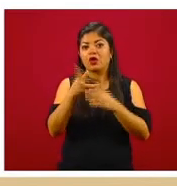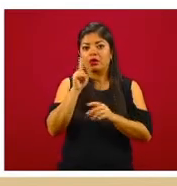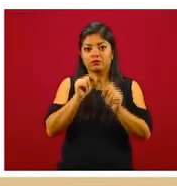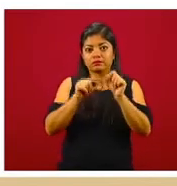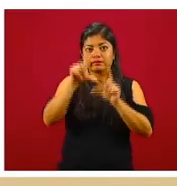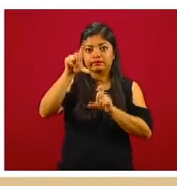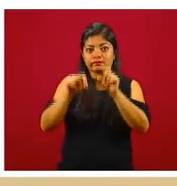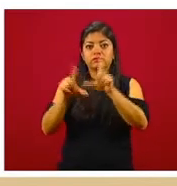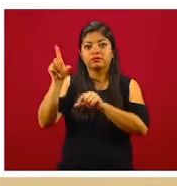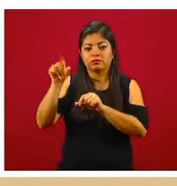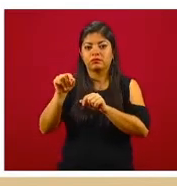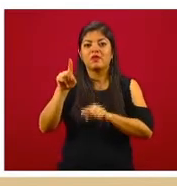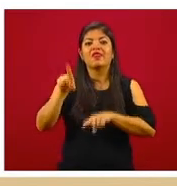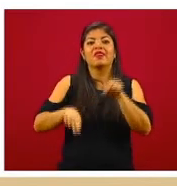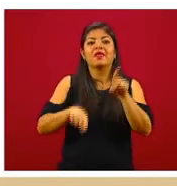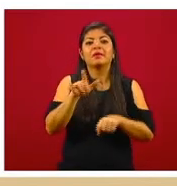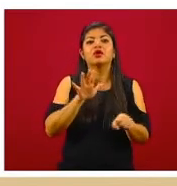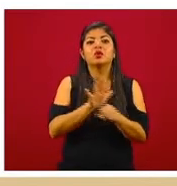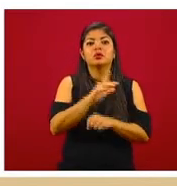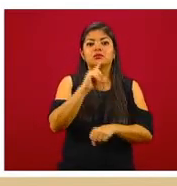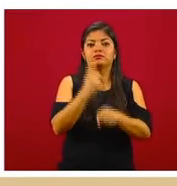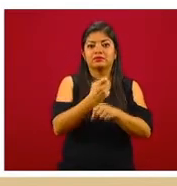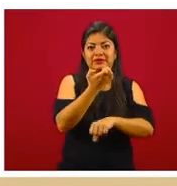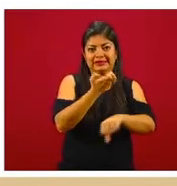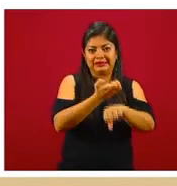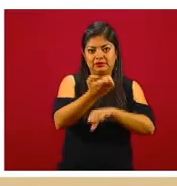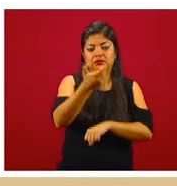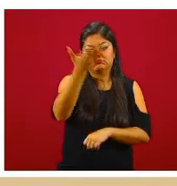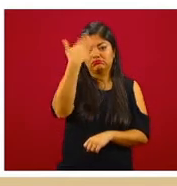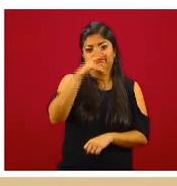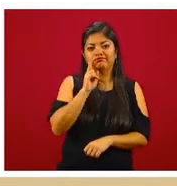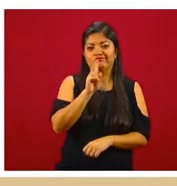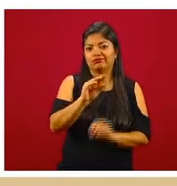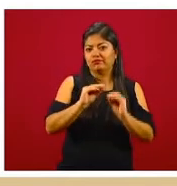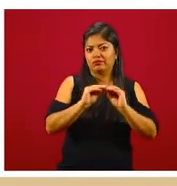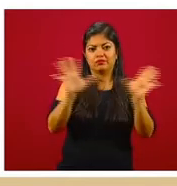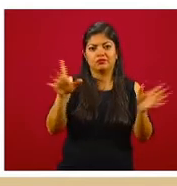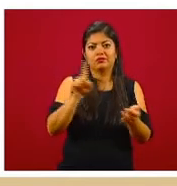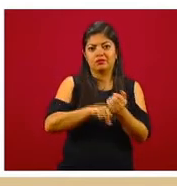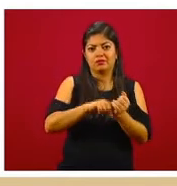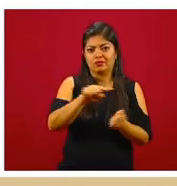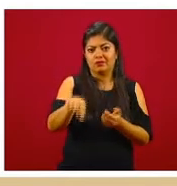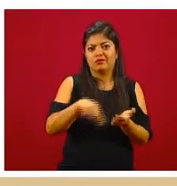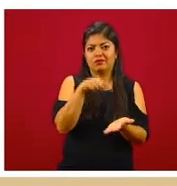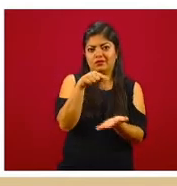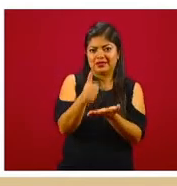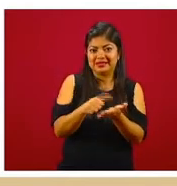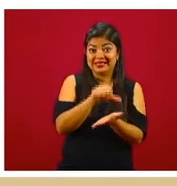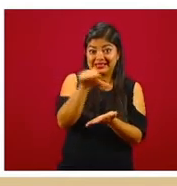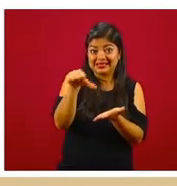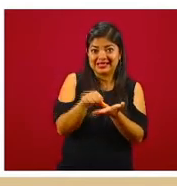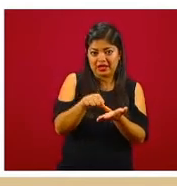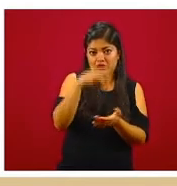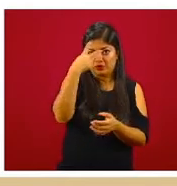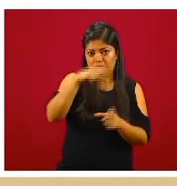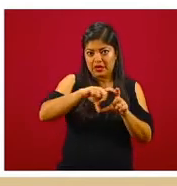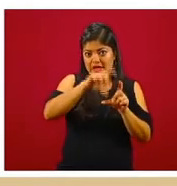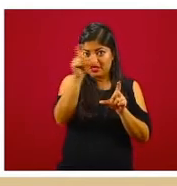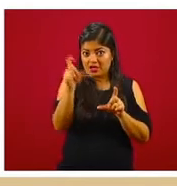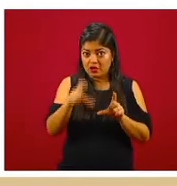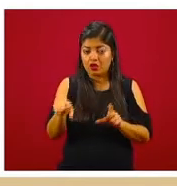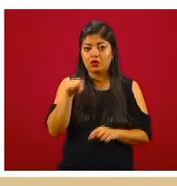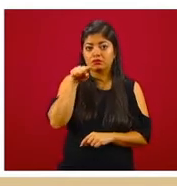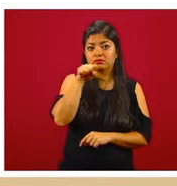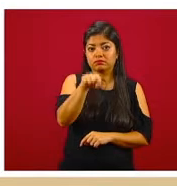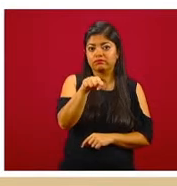acuerdo slide a distintas entidades depicts what federativas. the Y former podemos map showed, reconocer que which is la zona according to the different metropolitana del Valle states. de México We are able to persistentemente y hasta recognize este that